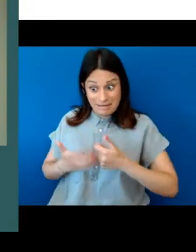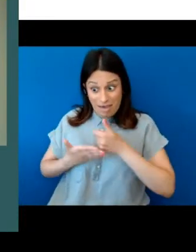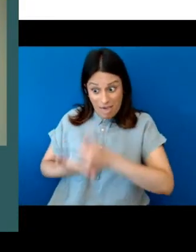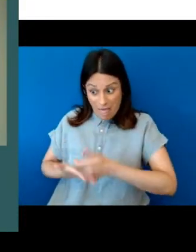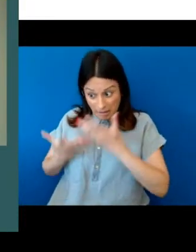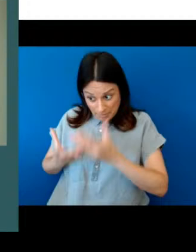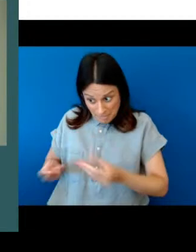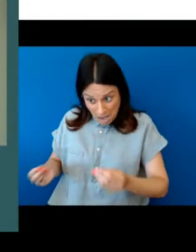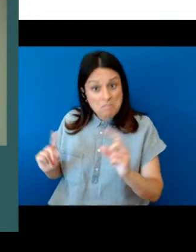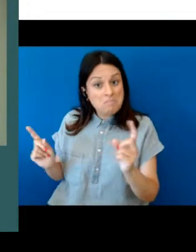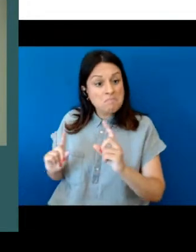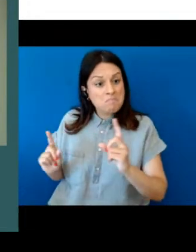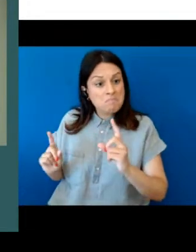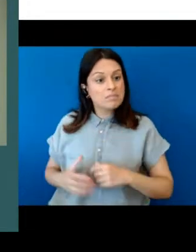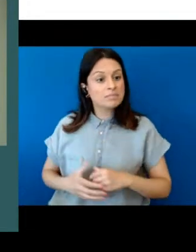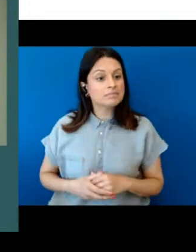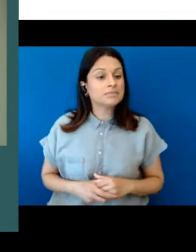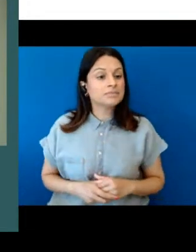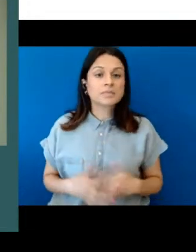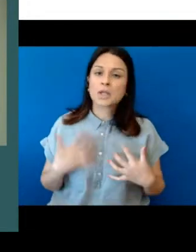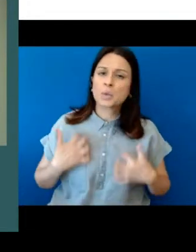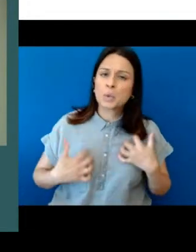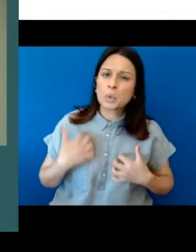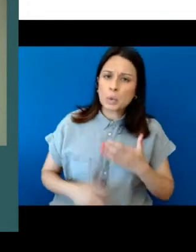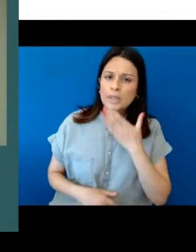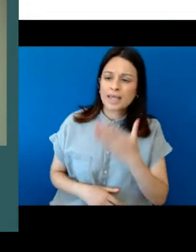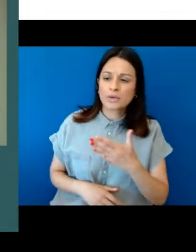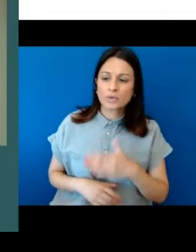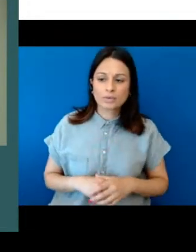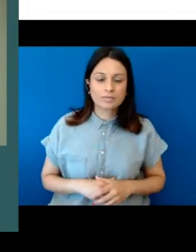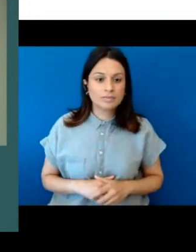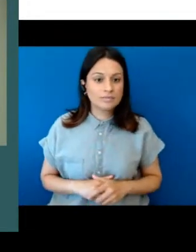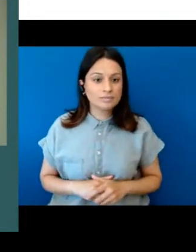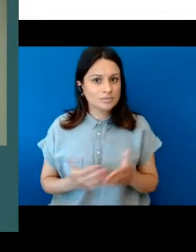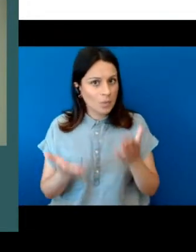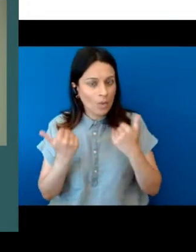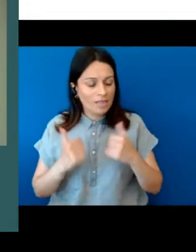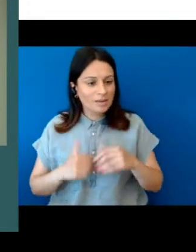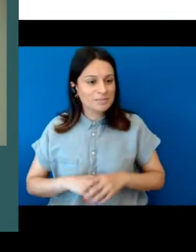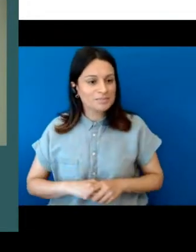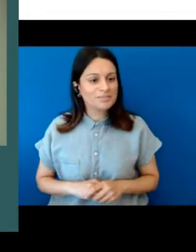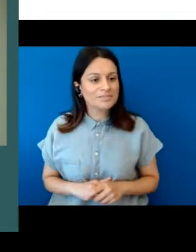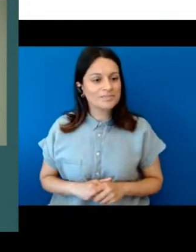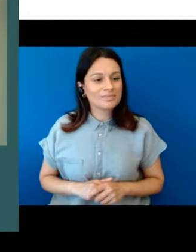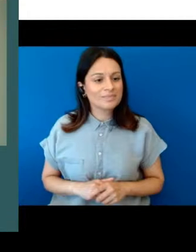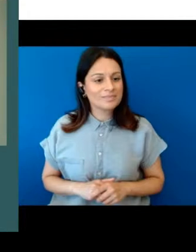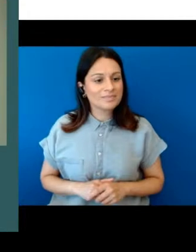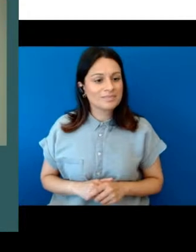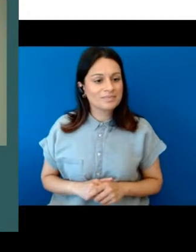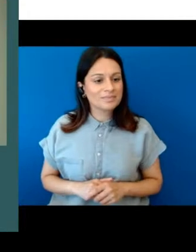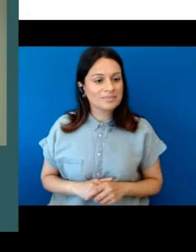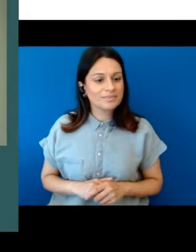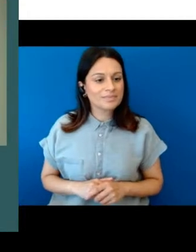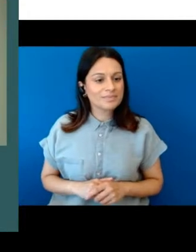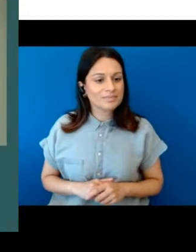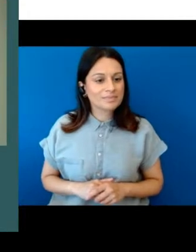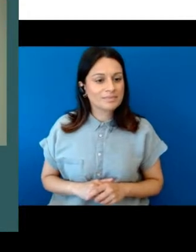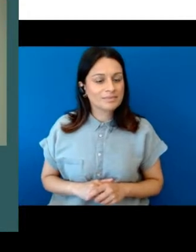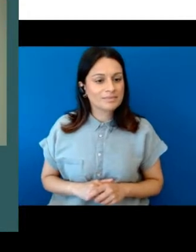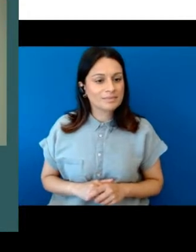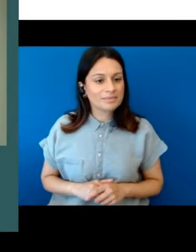That's very interesting. Thank you. You're welcome. Another one here, do leukotriene